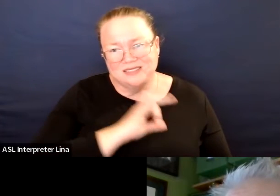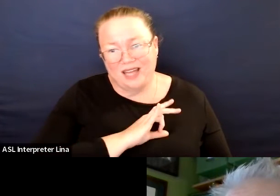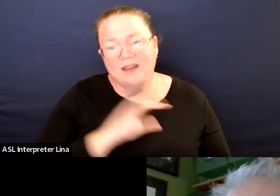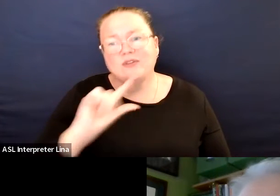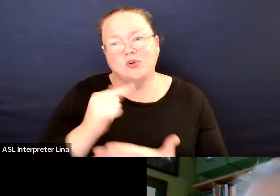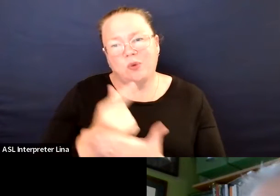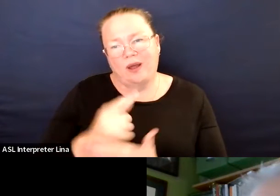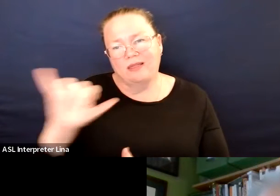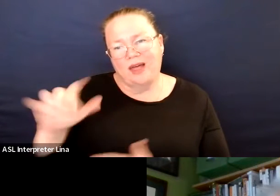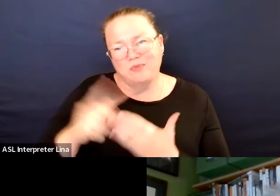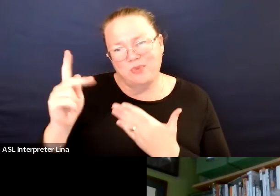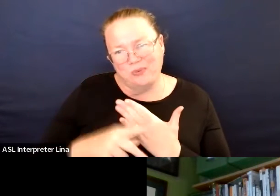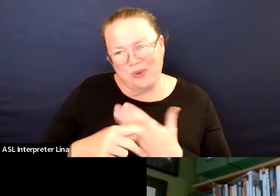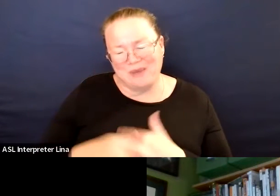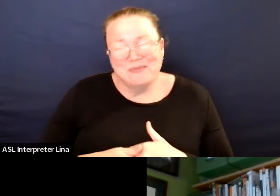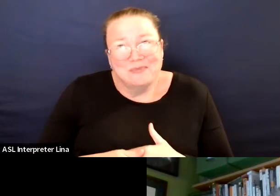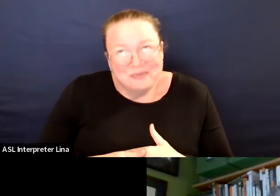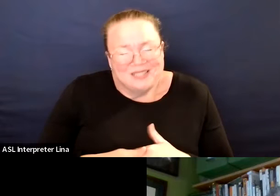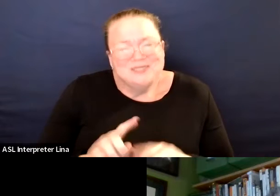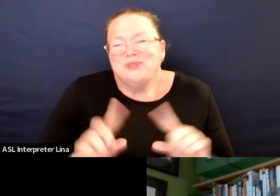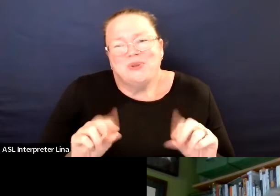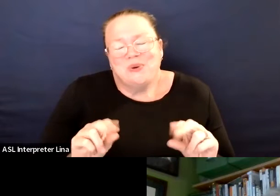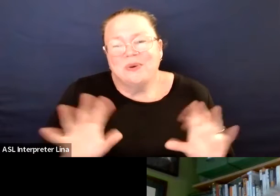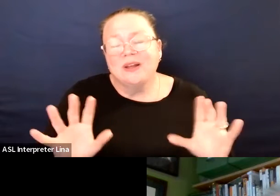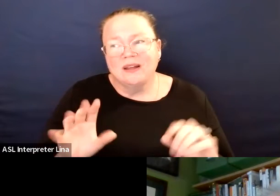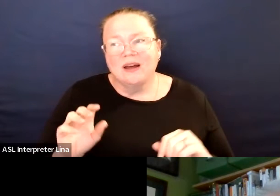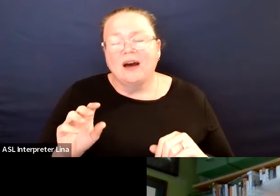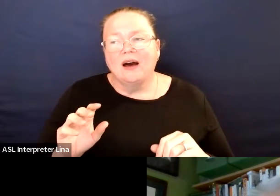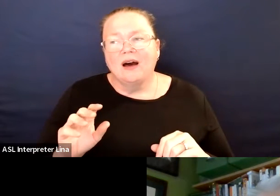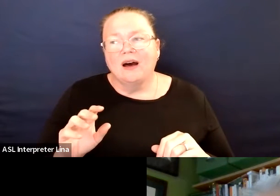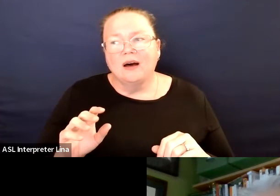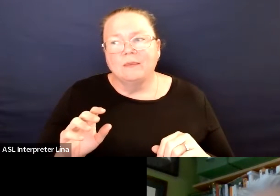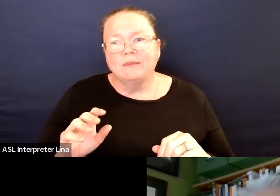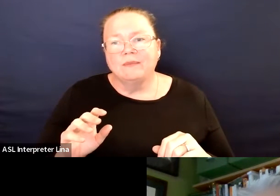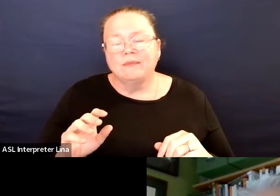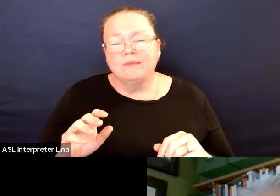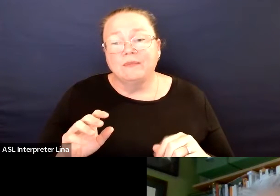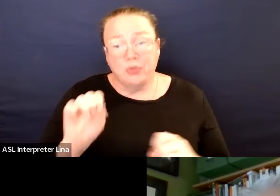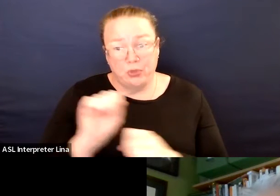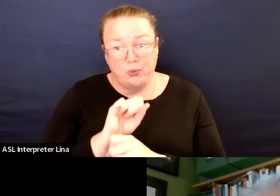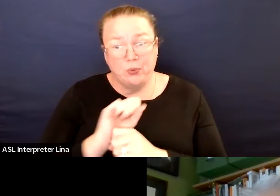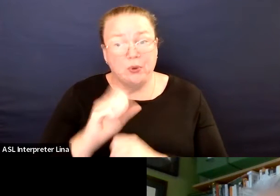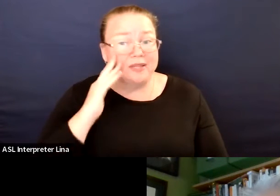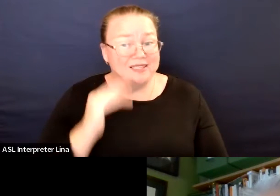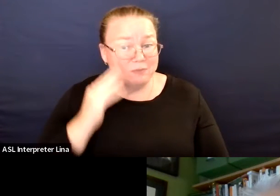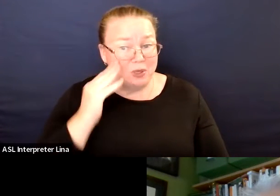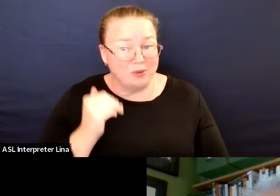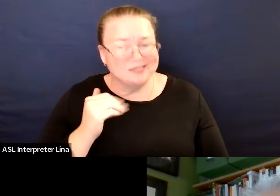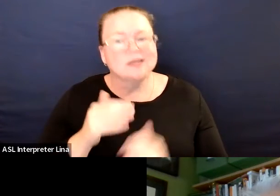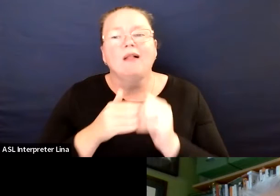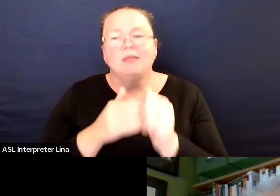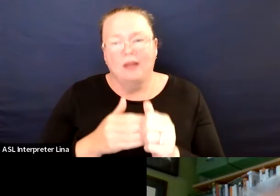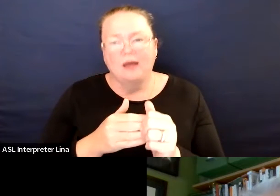that program. But no, it's even the work experiences has led to